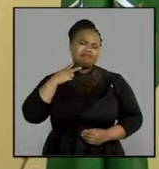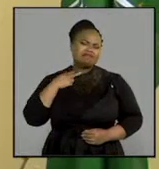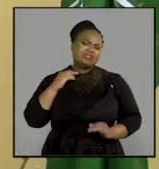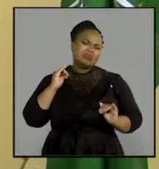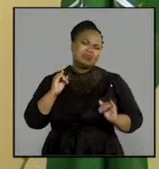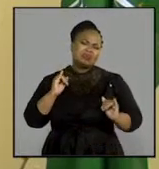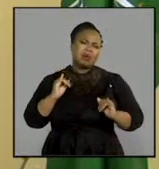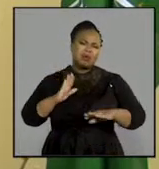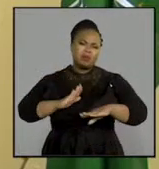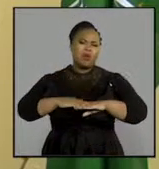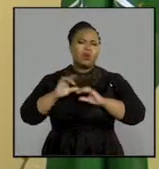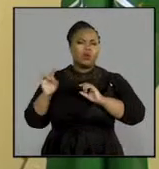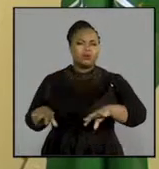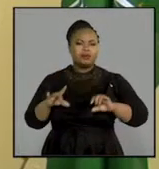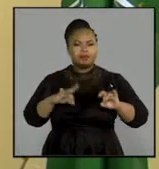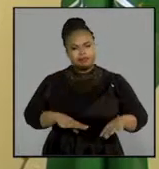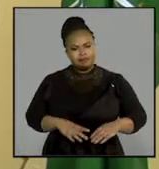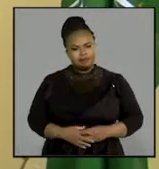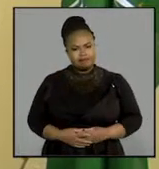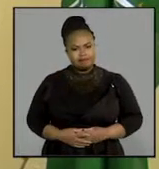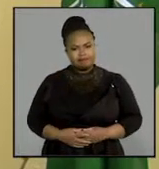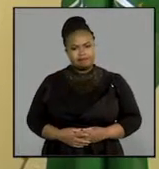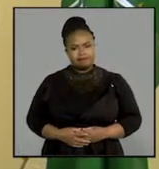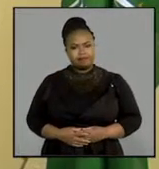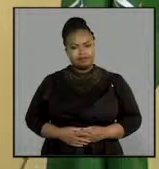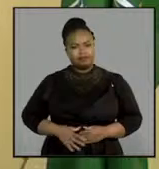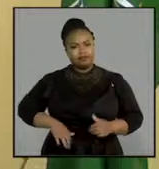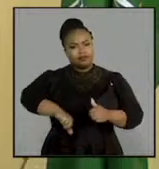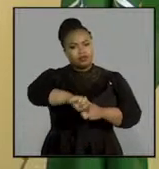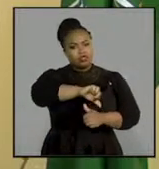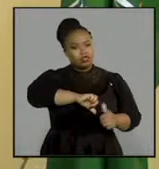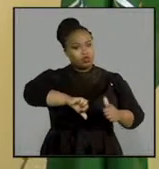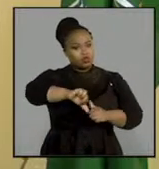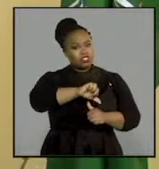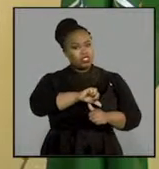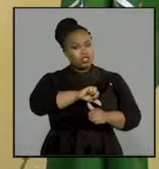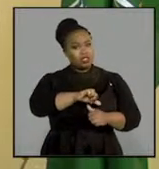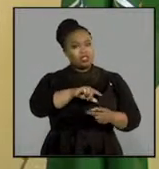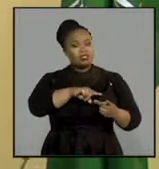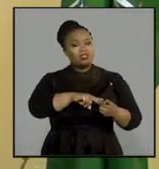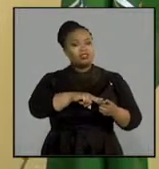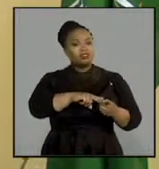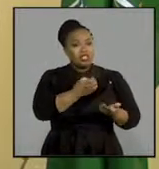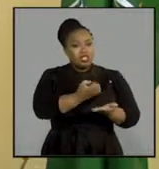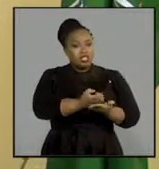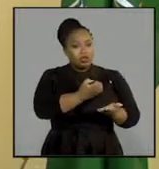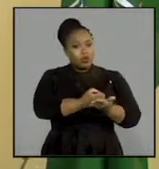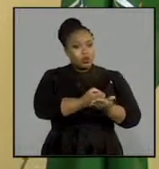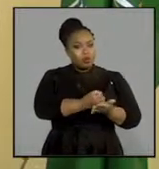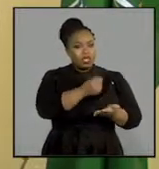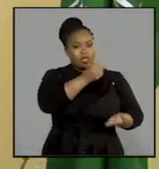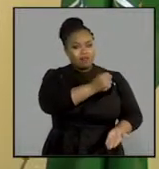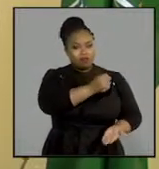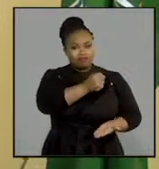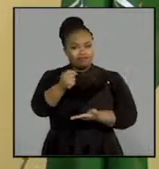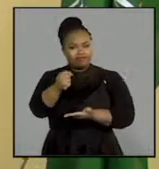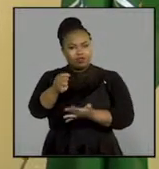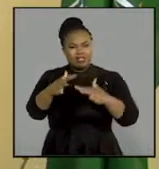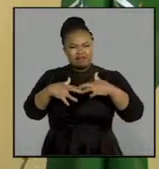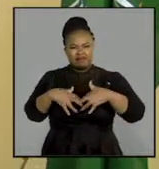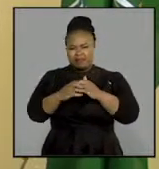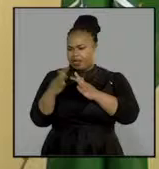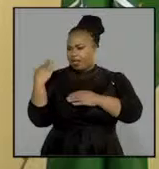brunt disproportionately. The social and economic relief measures that